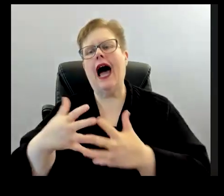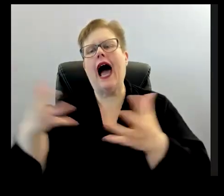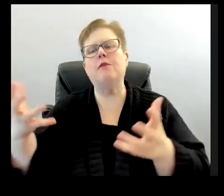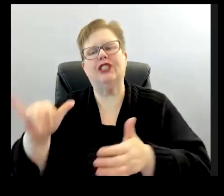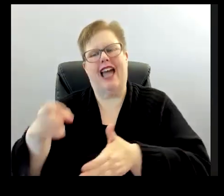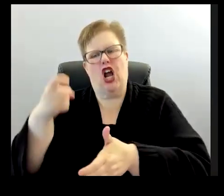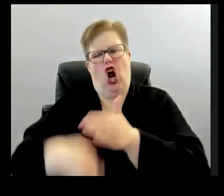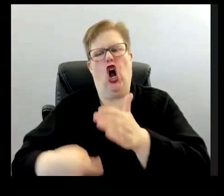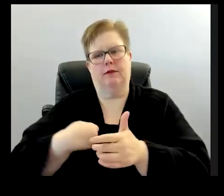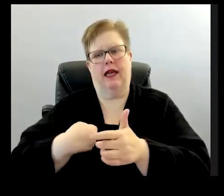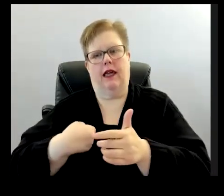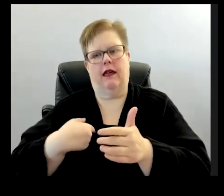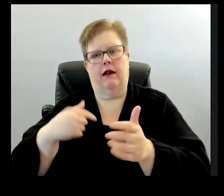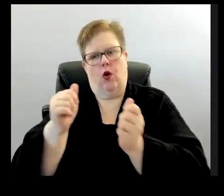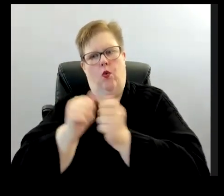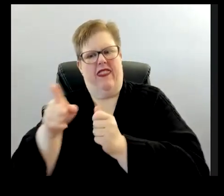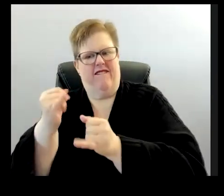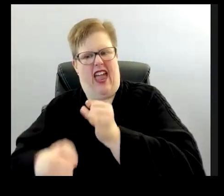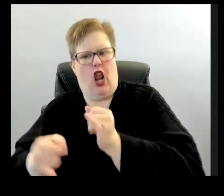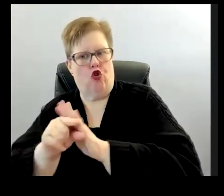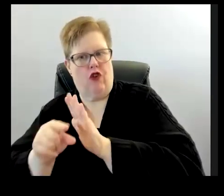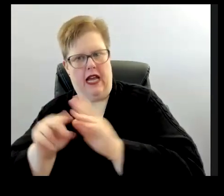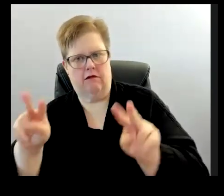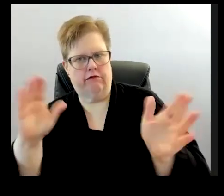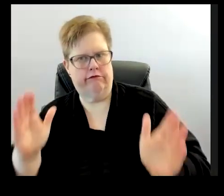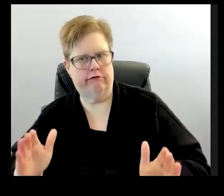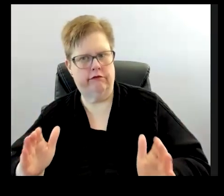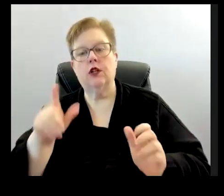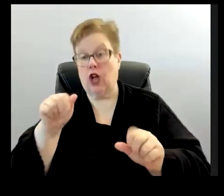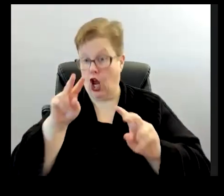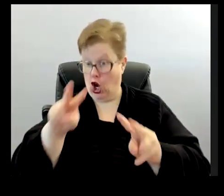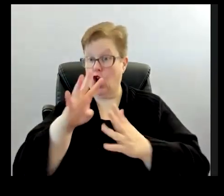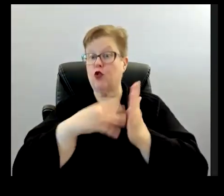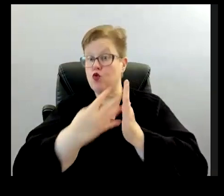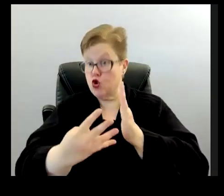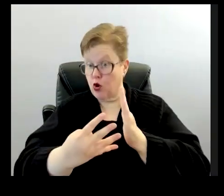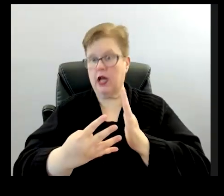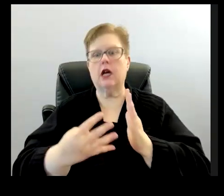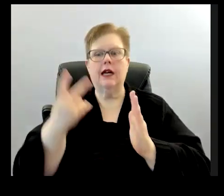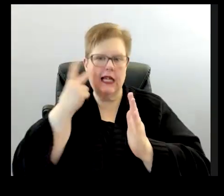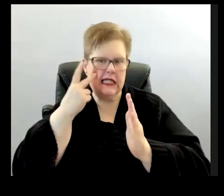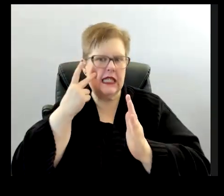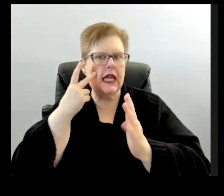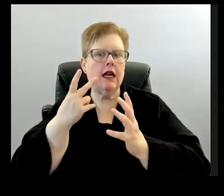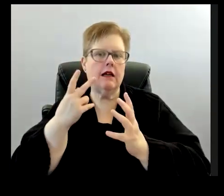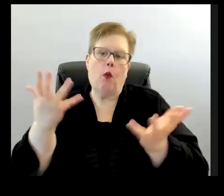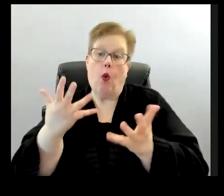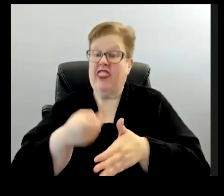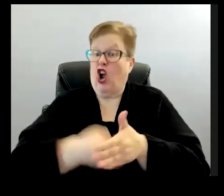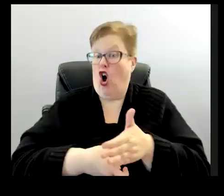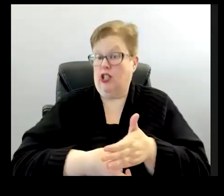in terms of my final grade? You can look in the course at the rubrics and see just what the cost